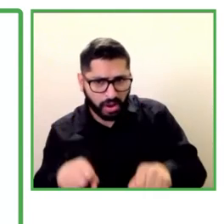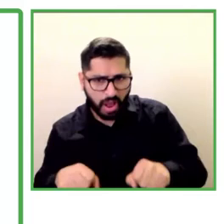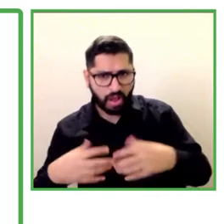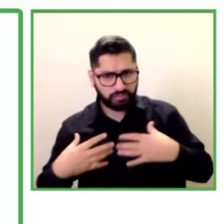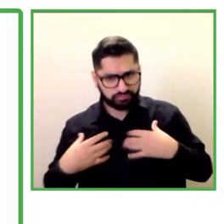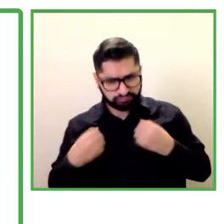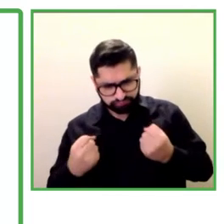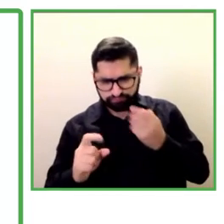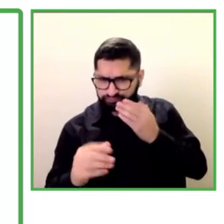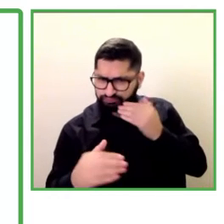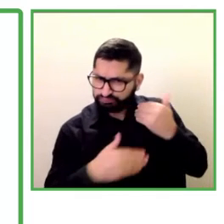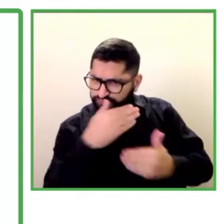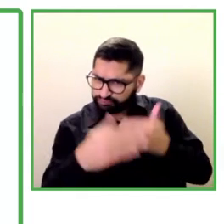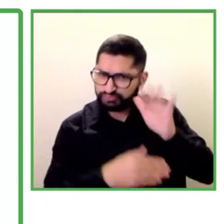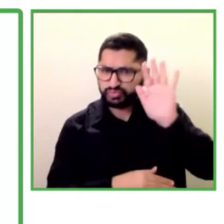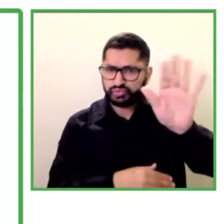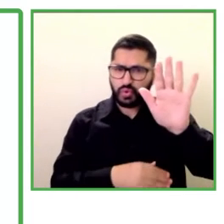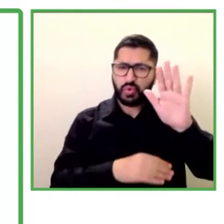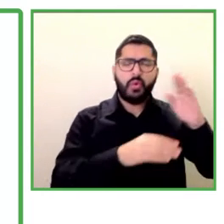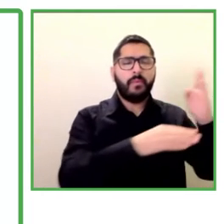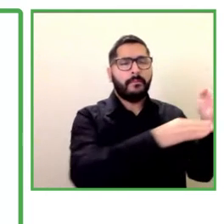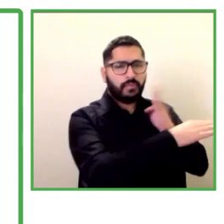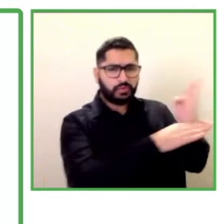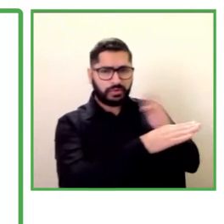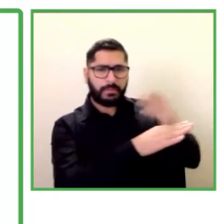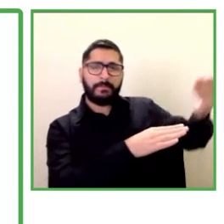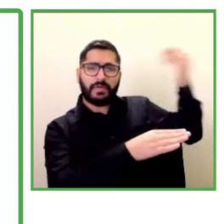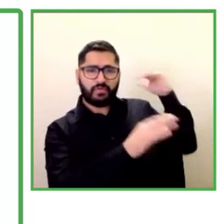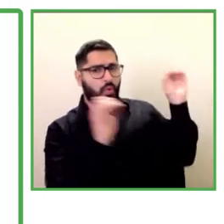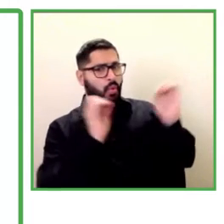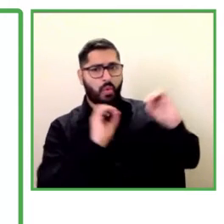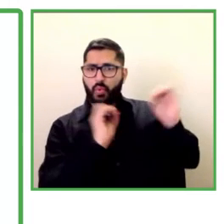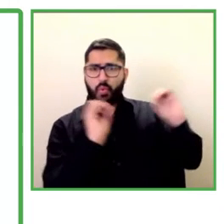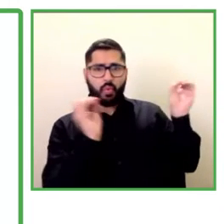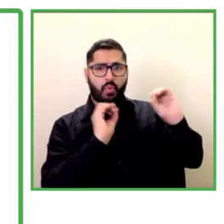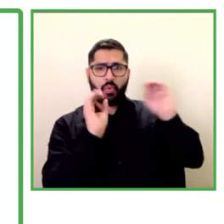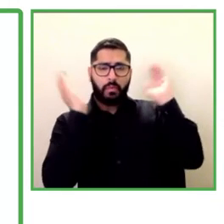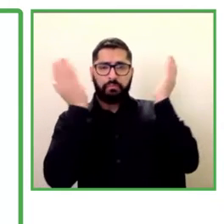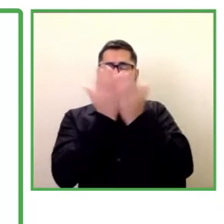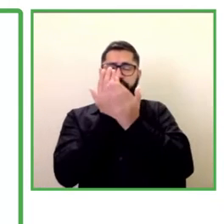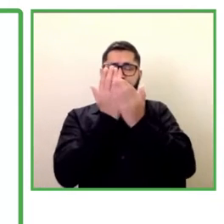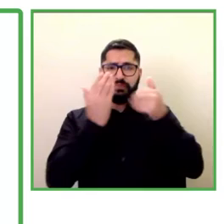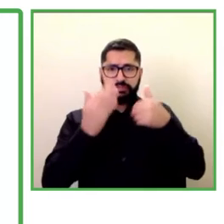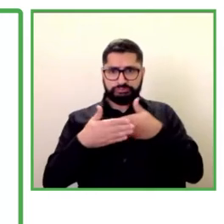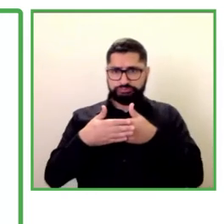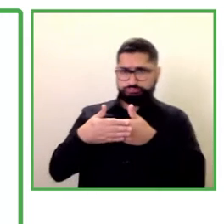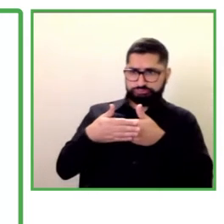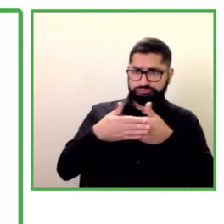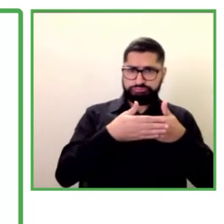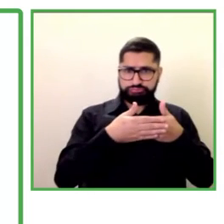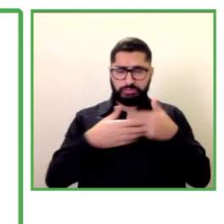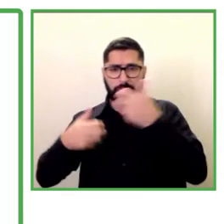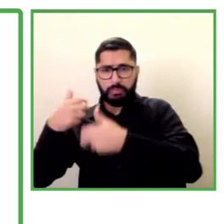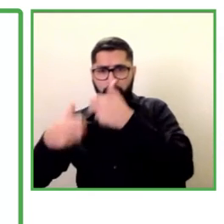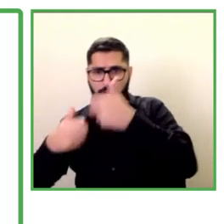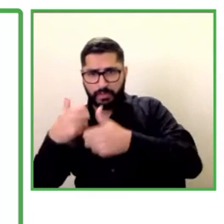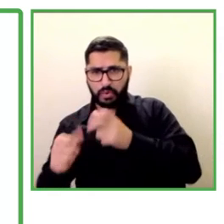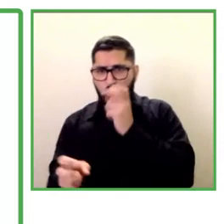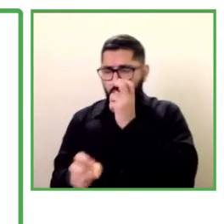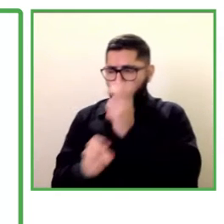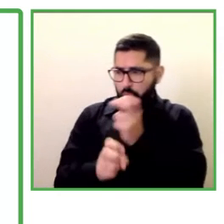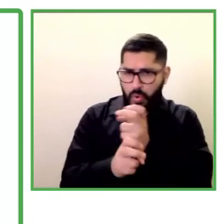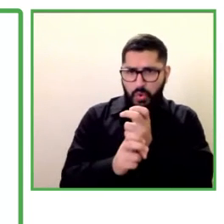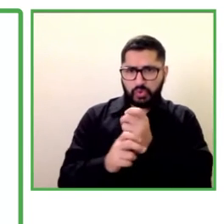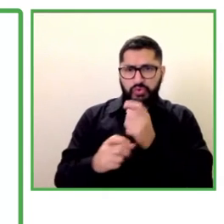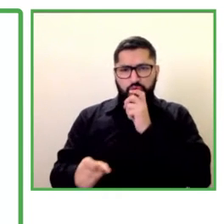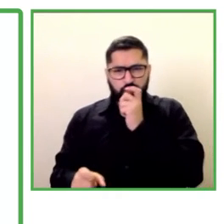easier, but those who had never done it had to adapt and face several problems and very harsh moments. So as Rain, we went to broaden the concept of